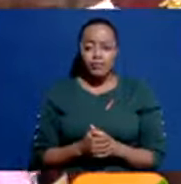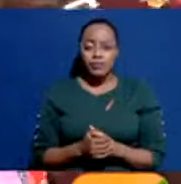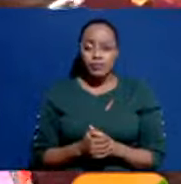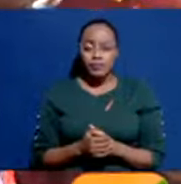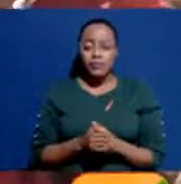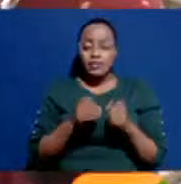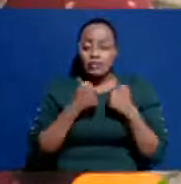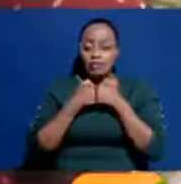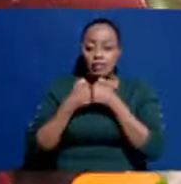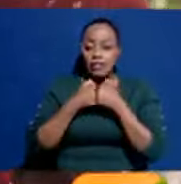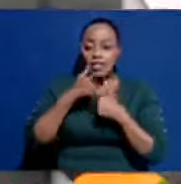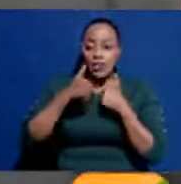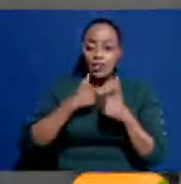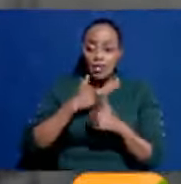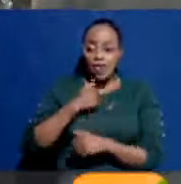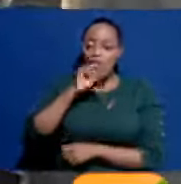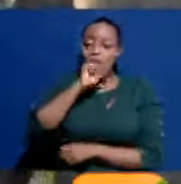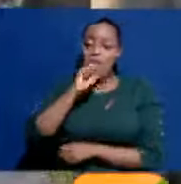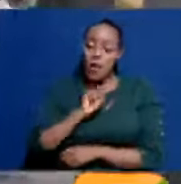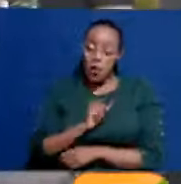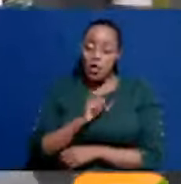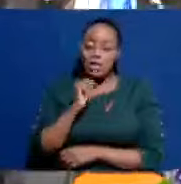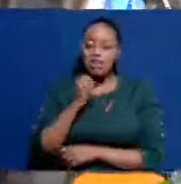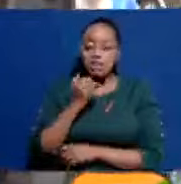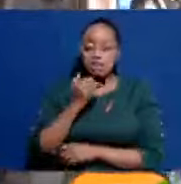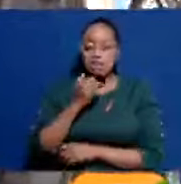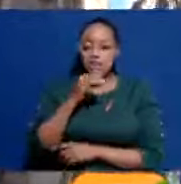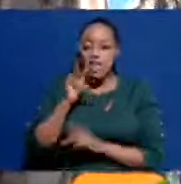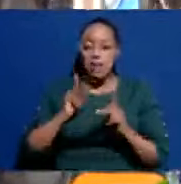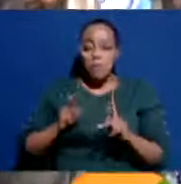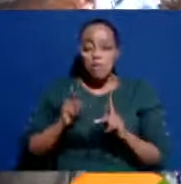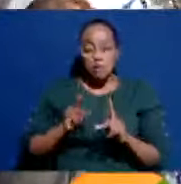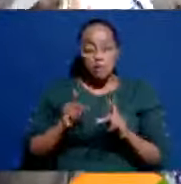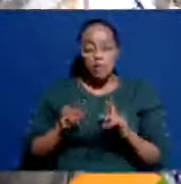Amid the challenges the senior members of the society grapple with,